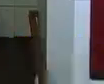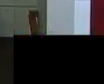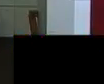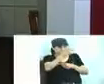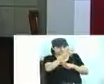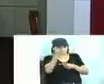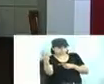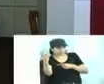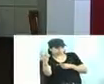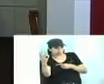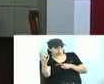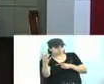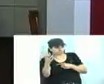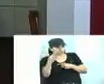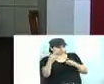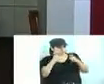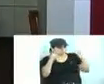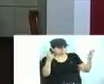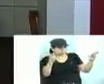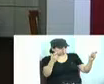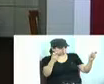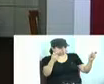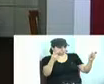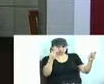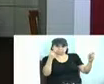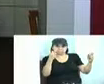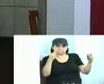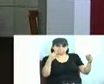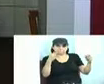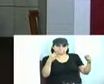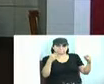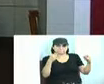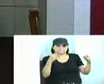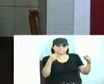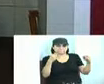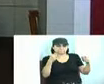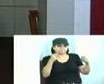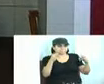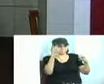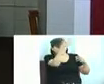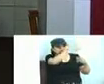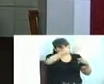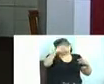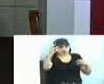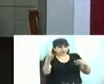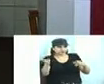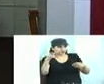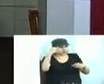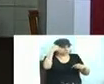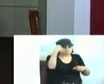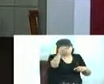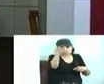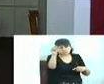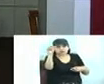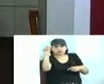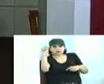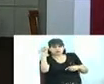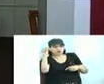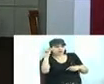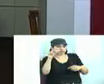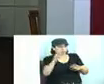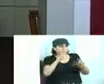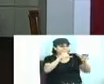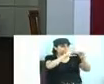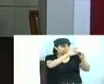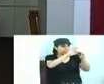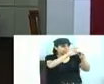6-foot-tall by 4-foot-wide, big green, like grass green piece of fabric, and there are 3 white concentric circles that